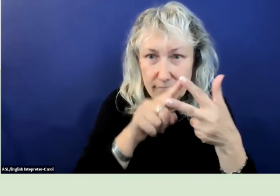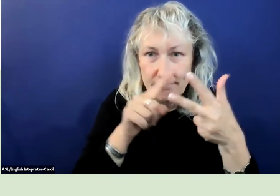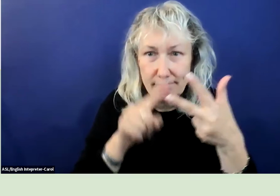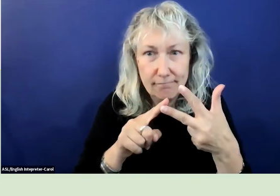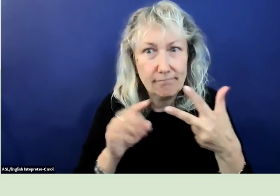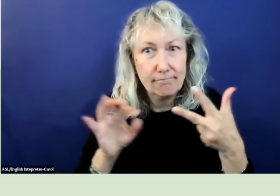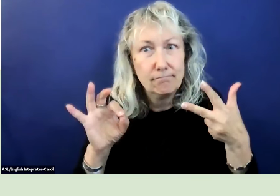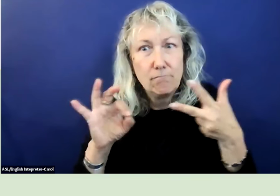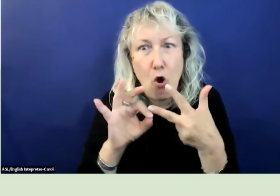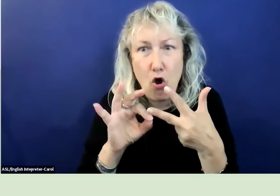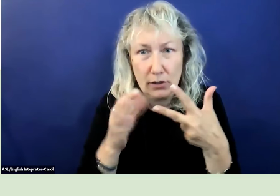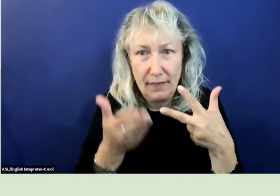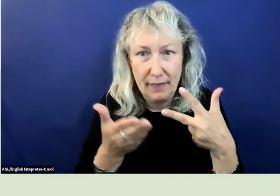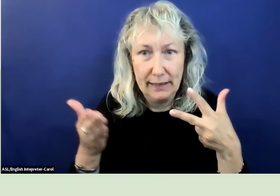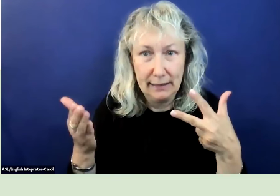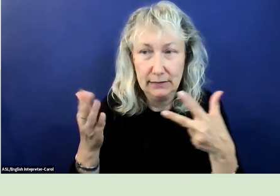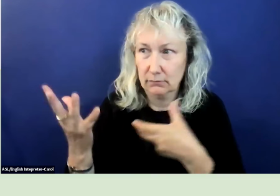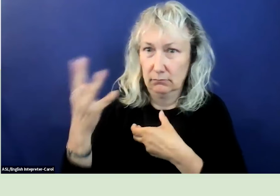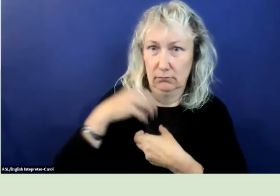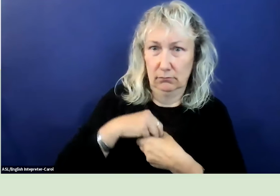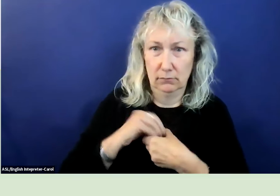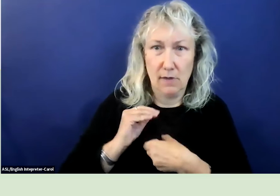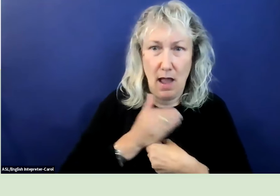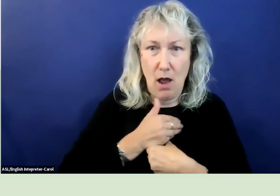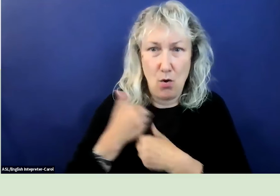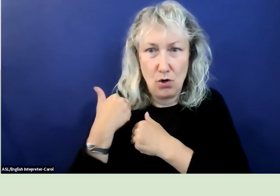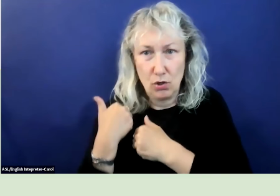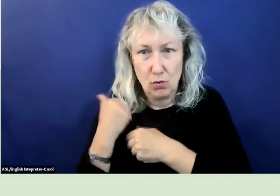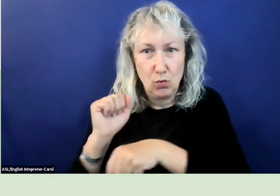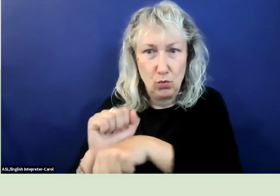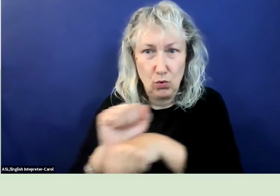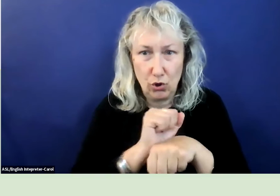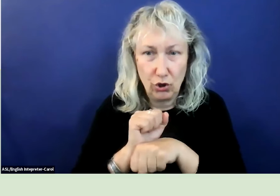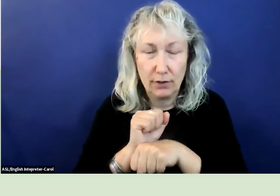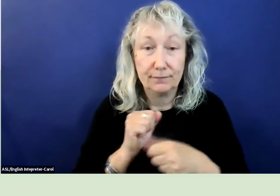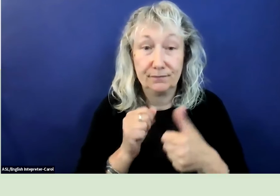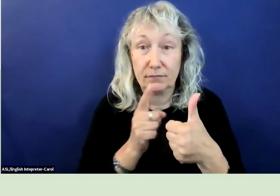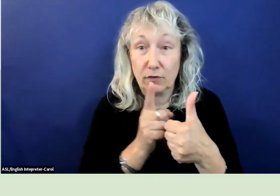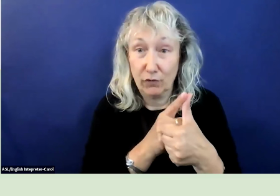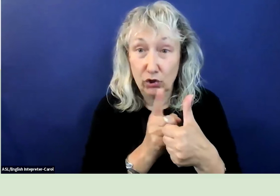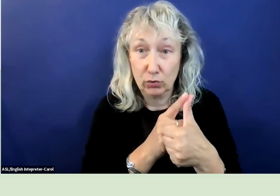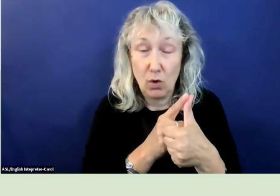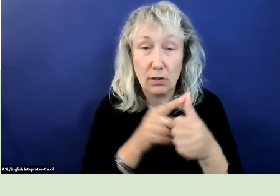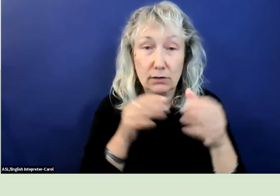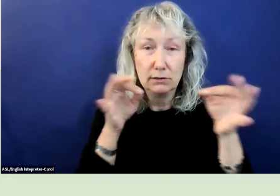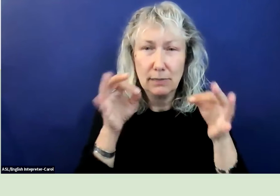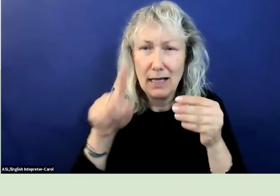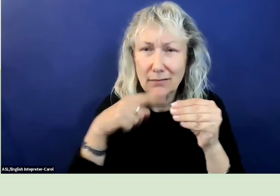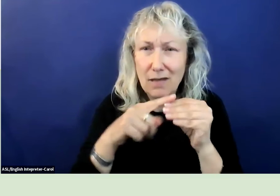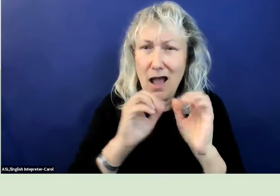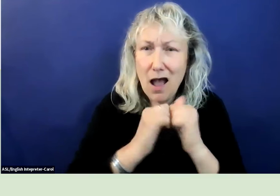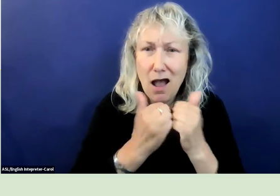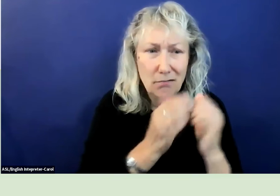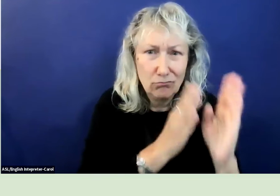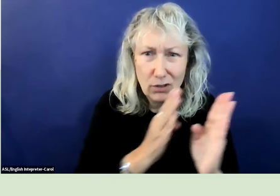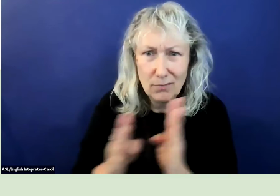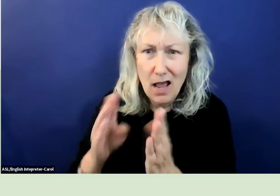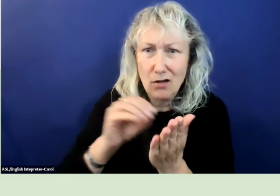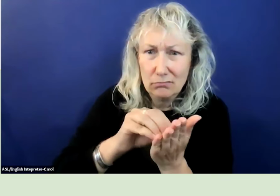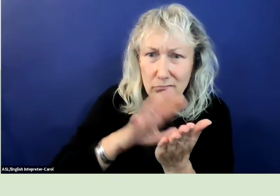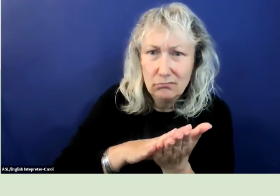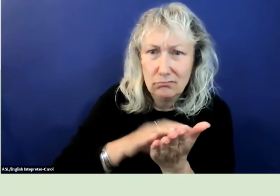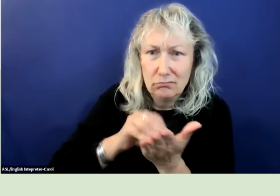we, part of our WEPI recap. So the first one I want to share is the documentation prep. How